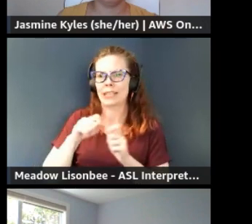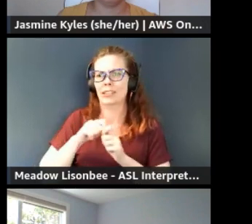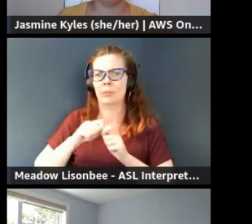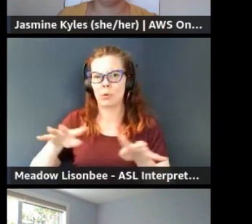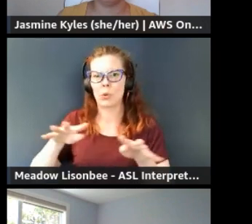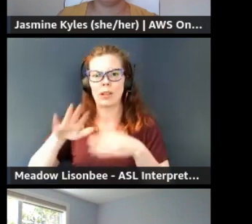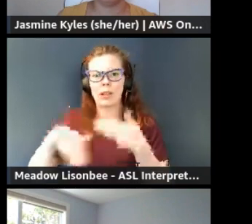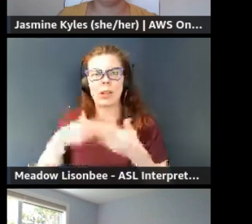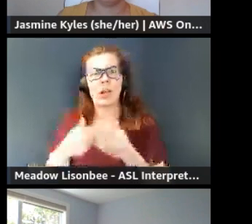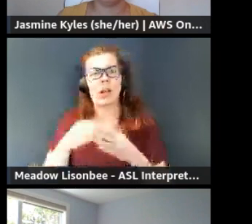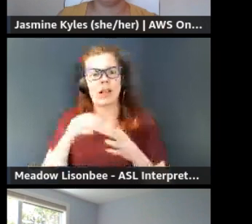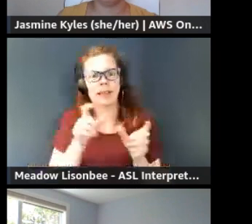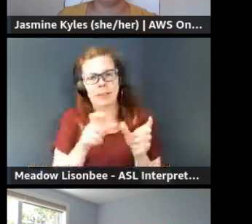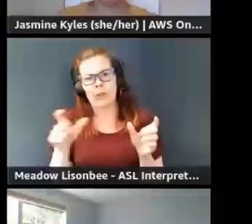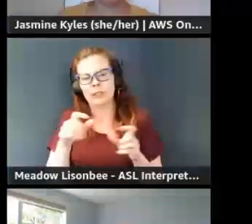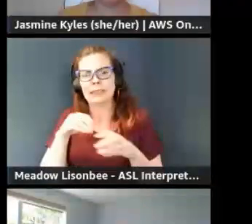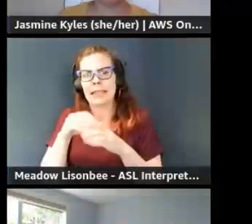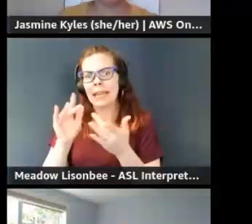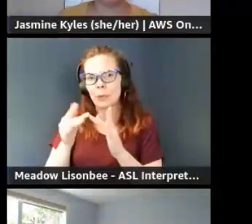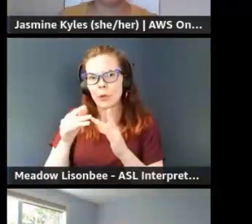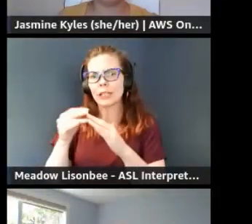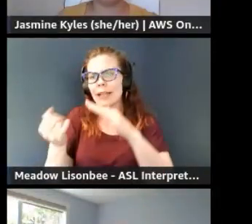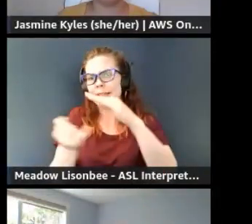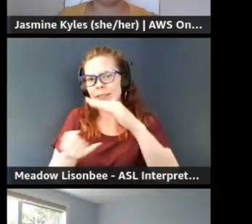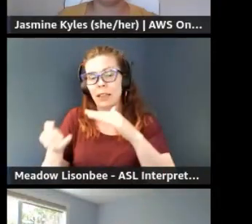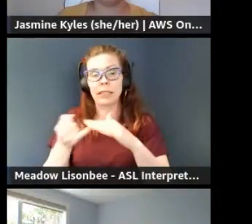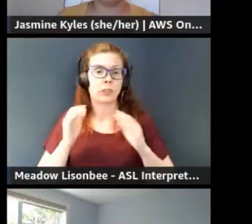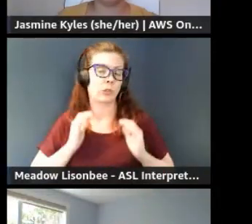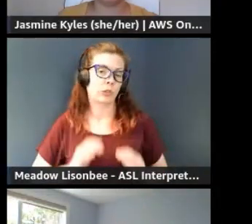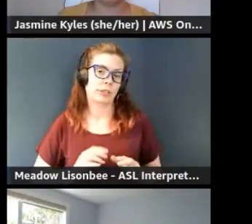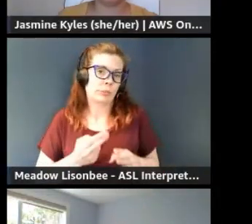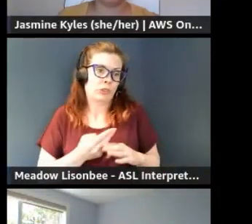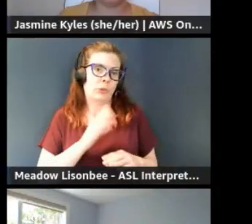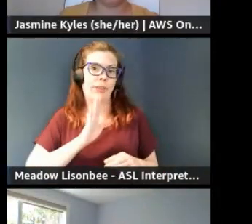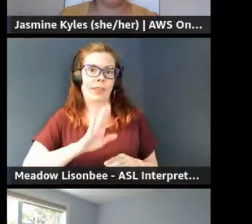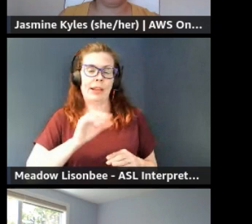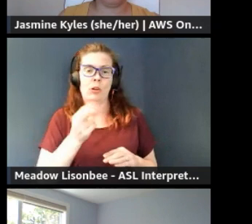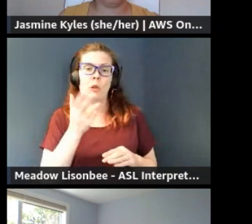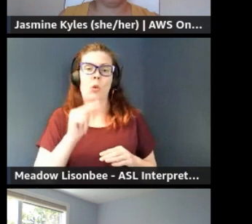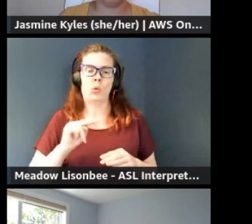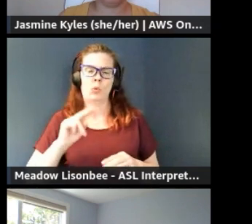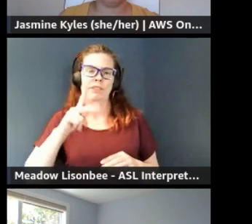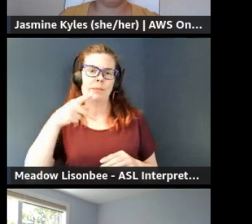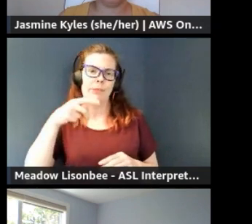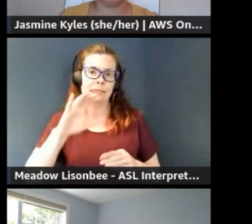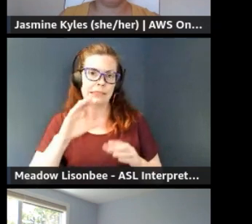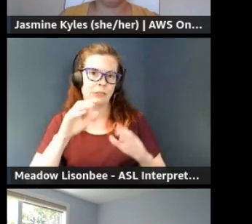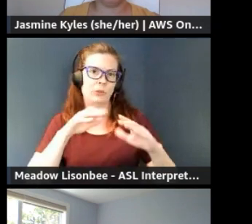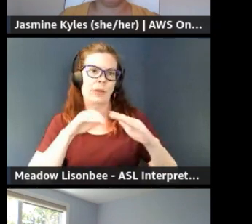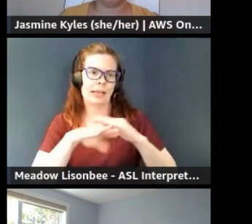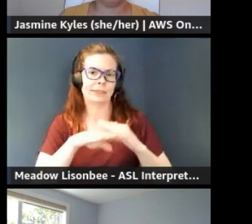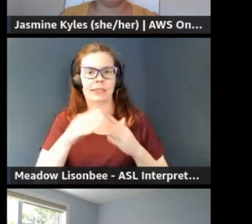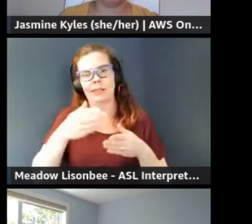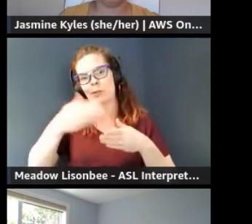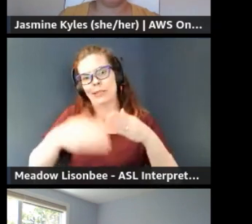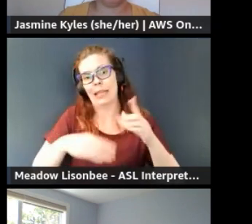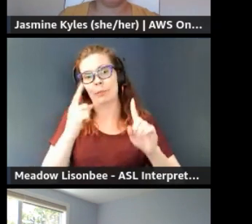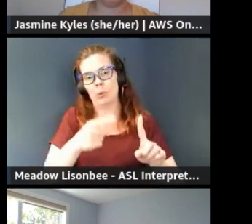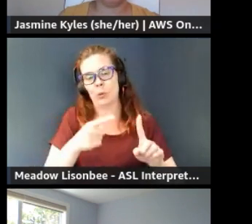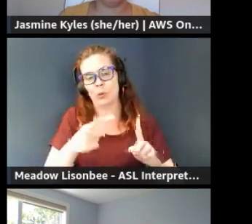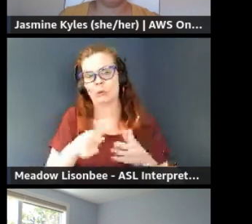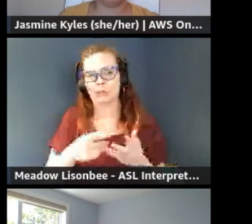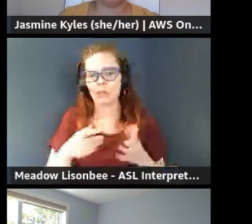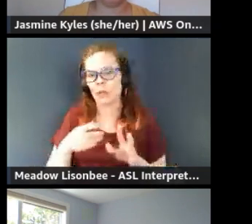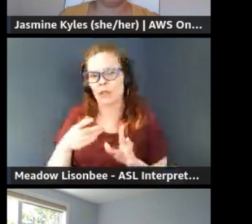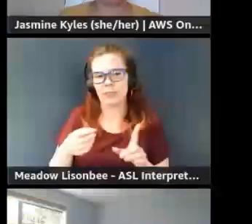models in network isolation, and customers can utilize their own VPC in order to access these endpoints. So that's going off what June was